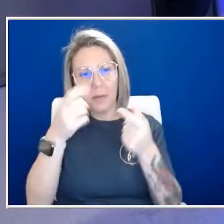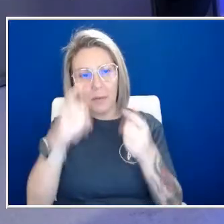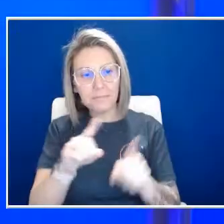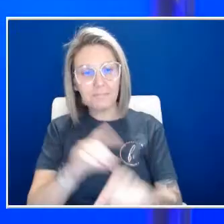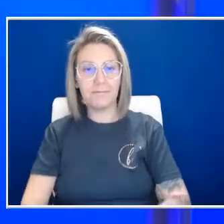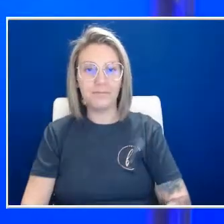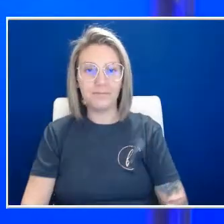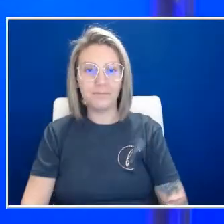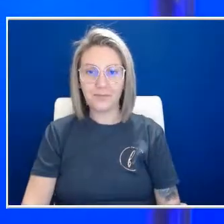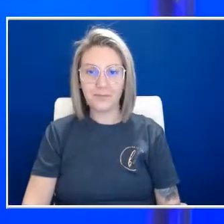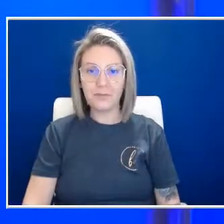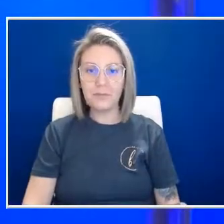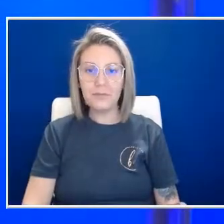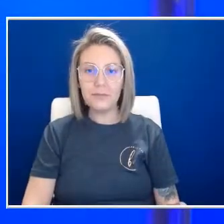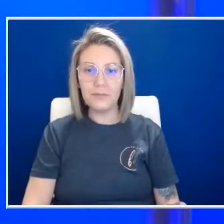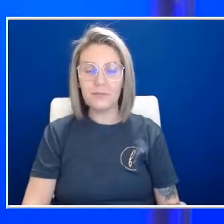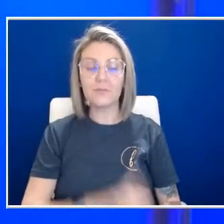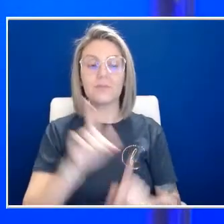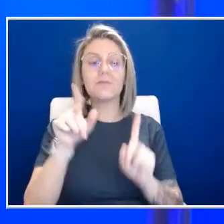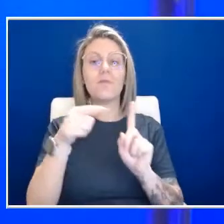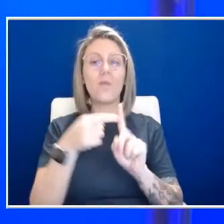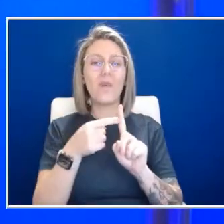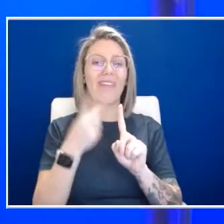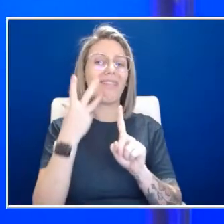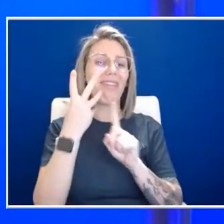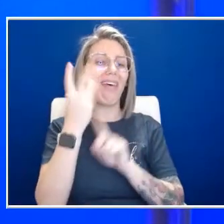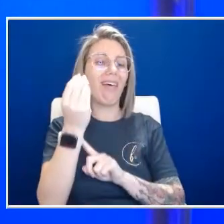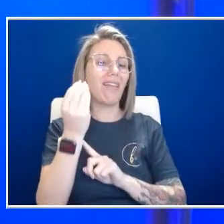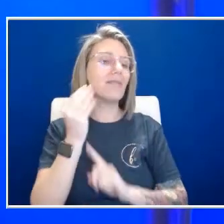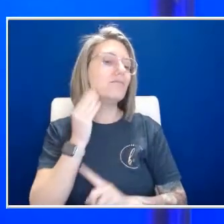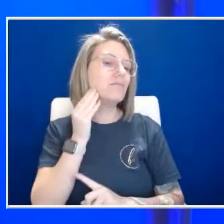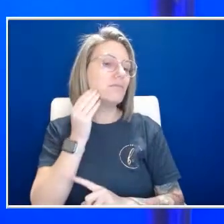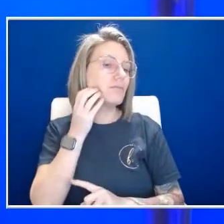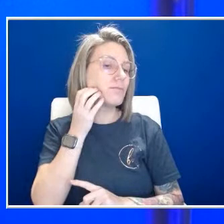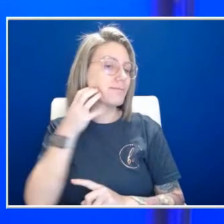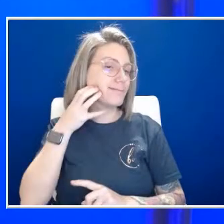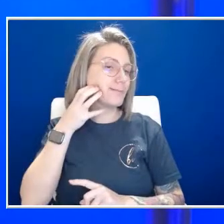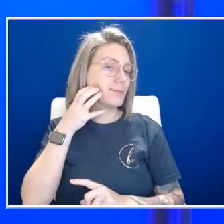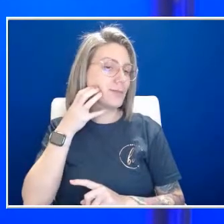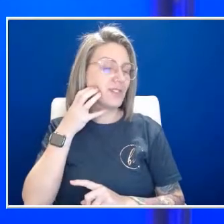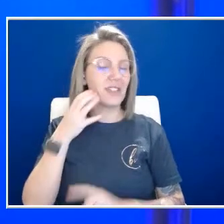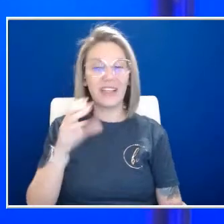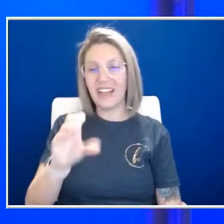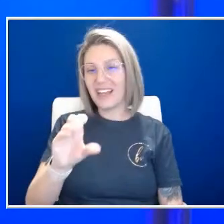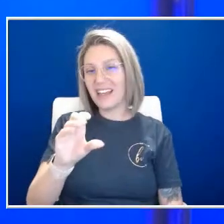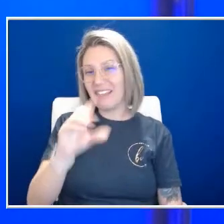When that external happened in summer of 2019,